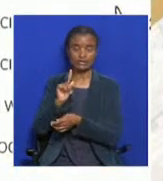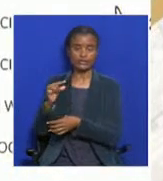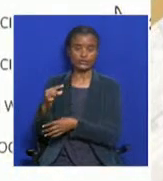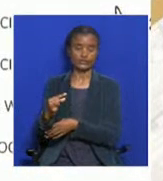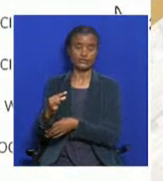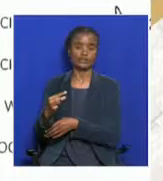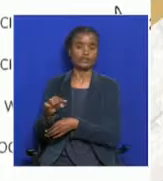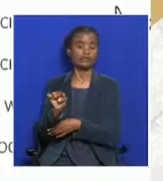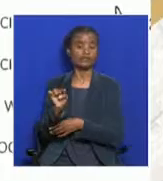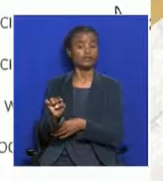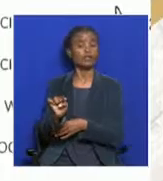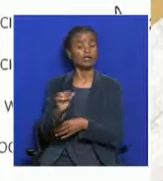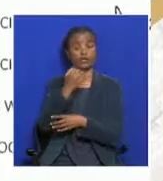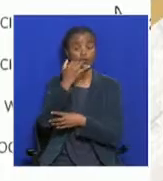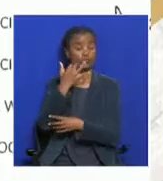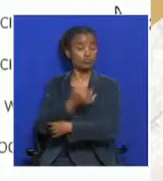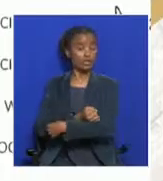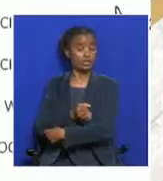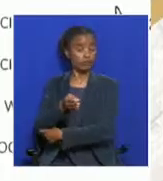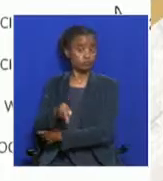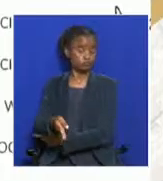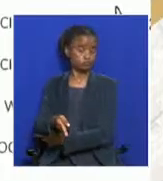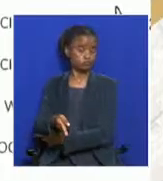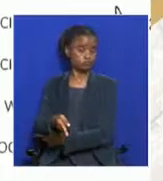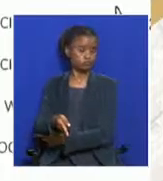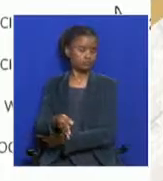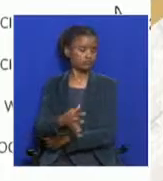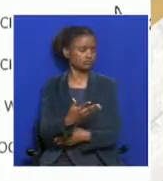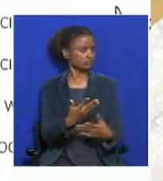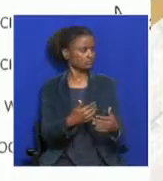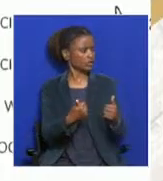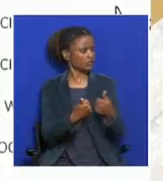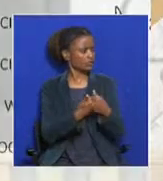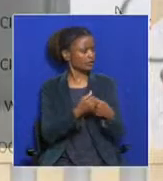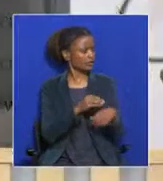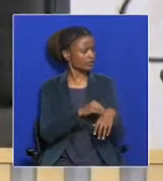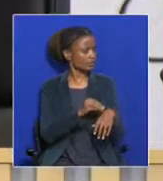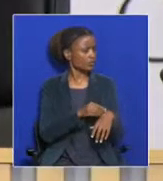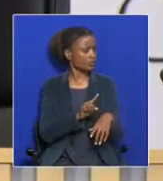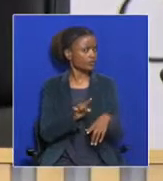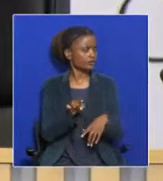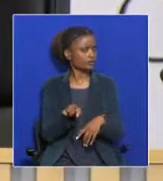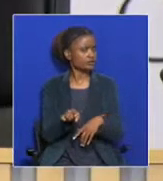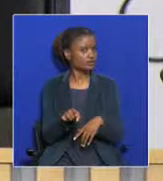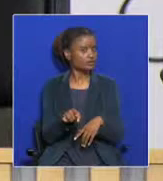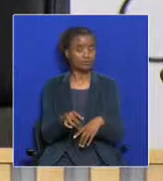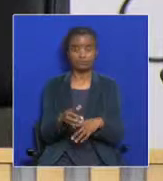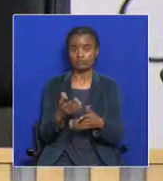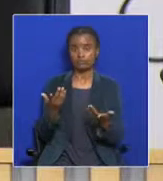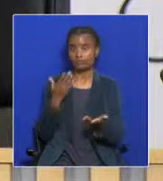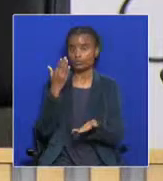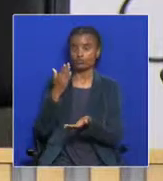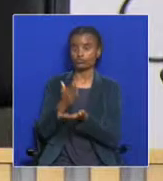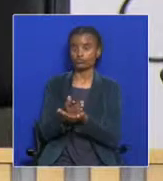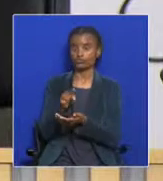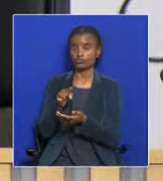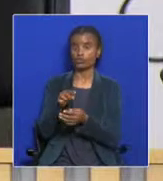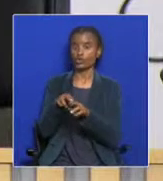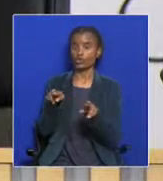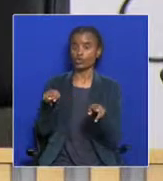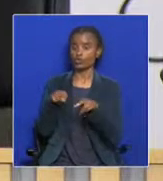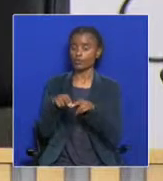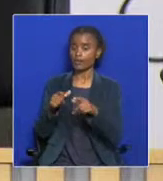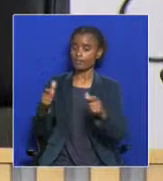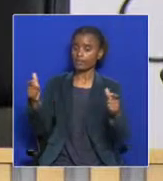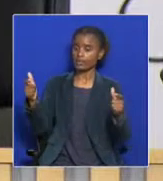Wharf. Is there a challenge with that? Is there a problem? I'm not sure of their capacity, but my point being, Commissioner, was